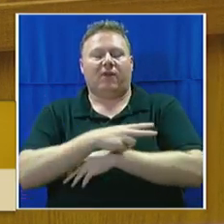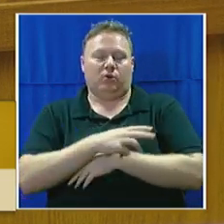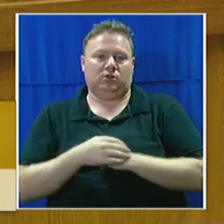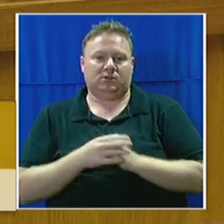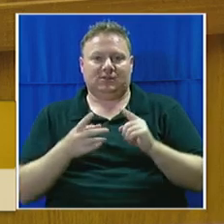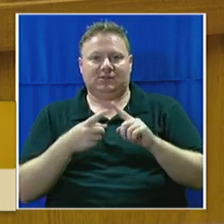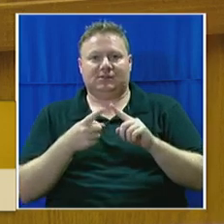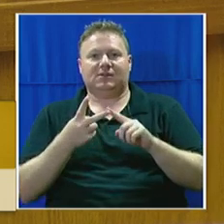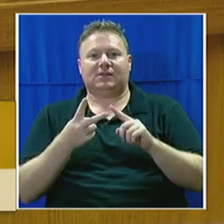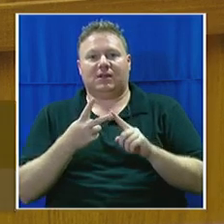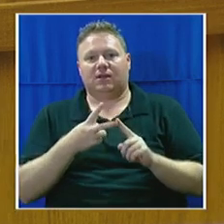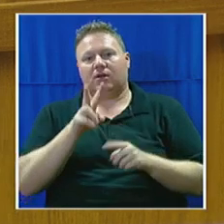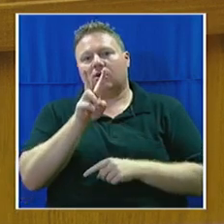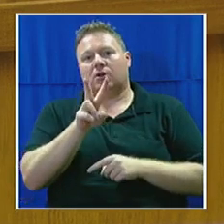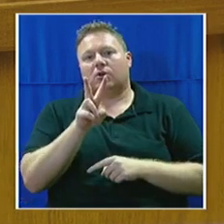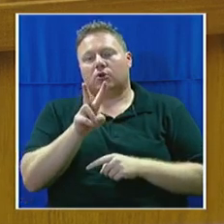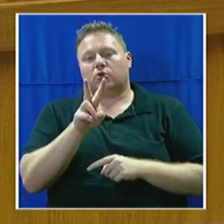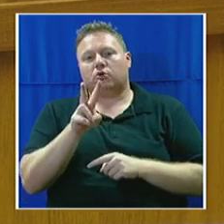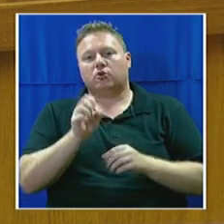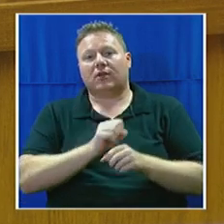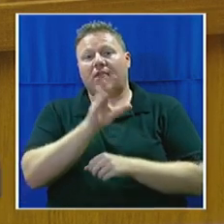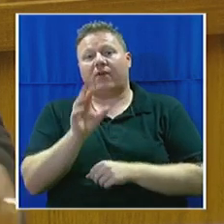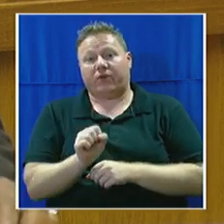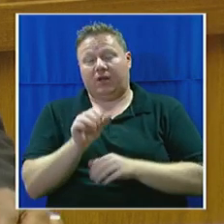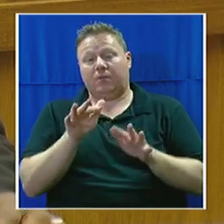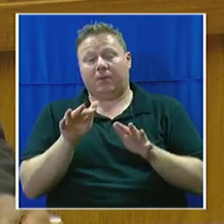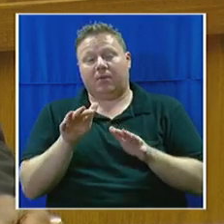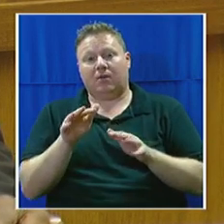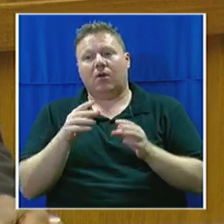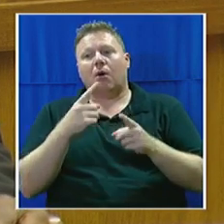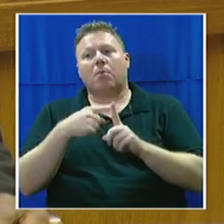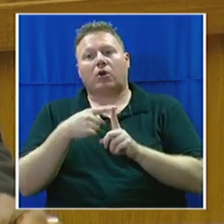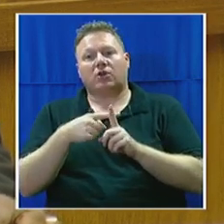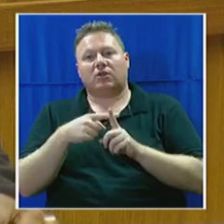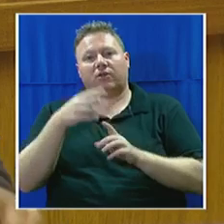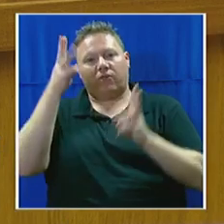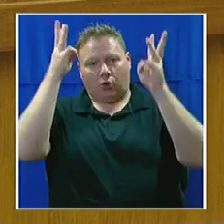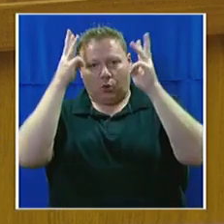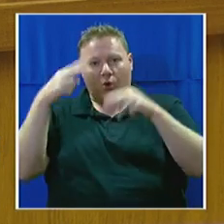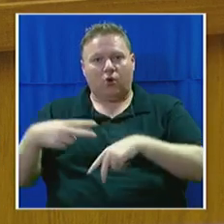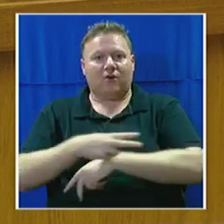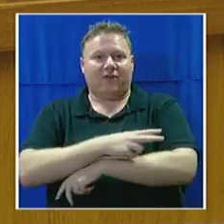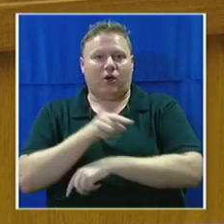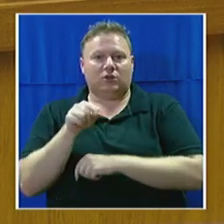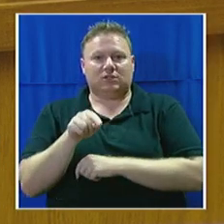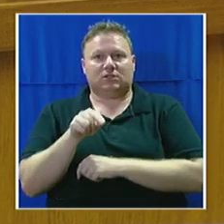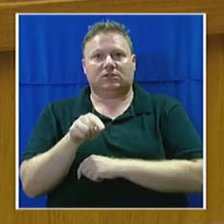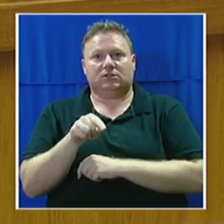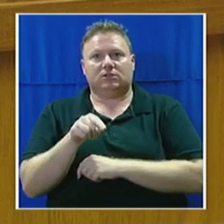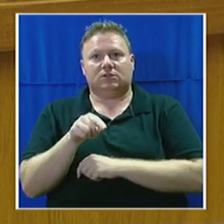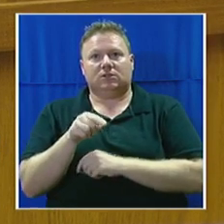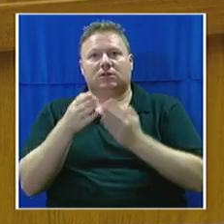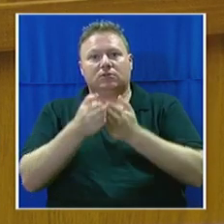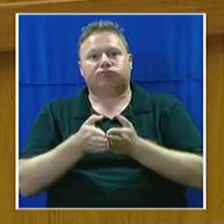2 South Africans who tested positive for the coronavirus while on a